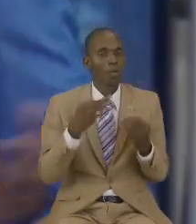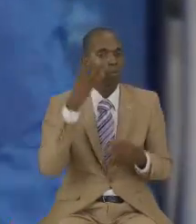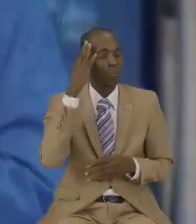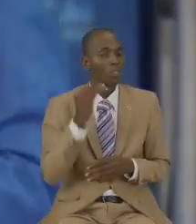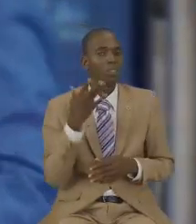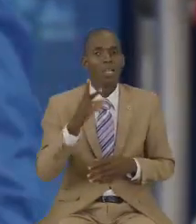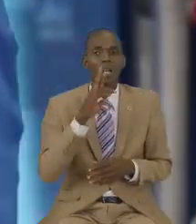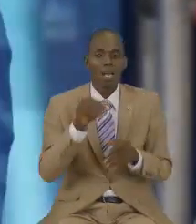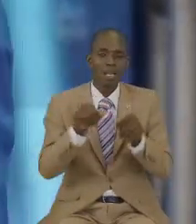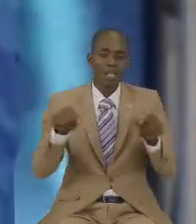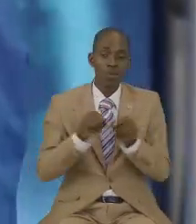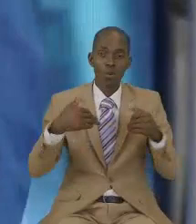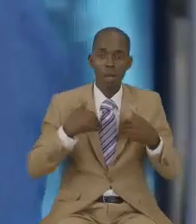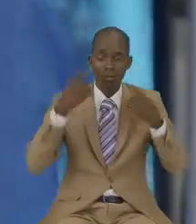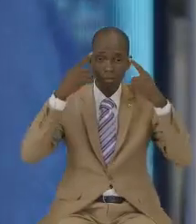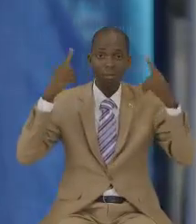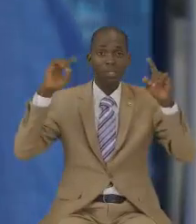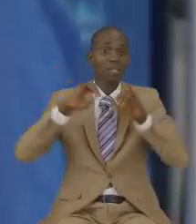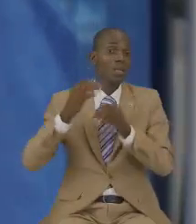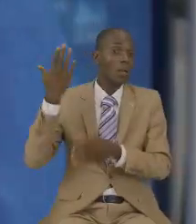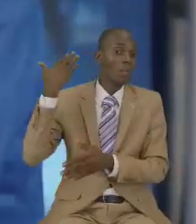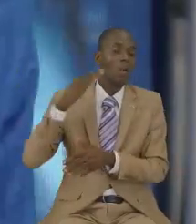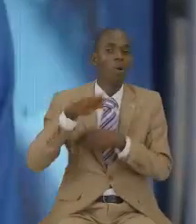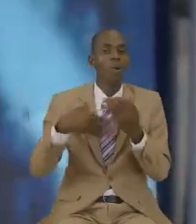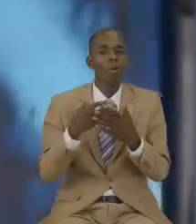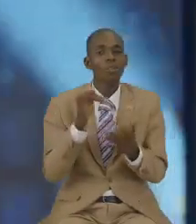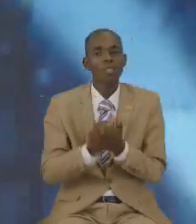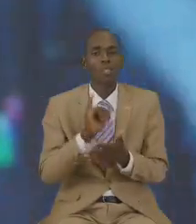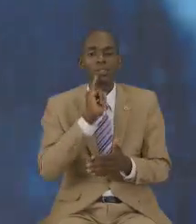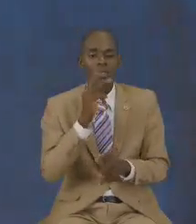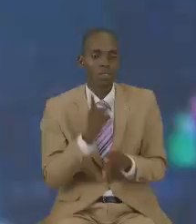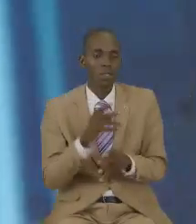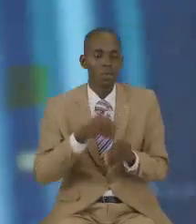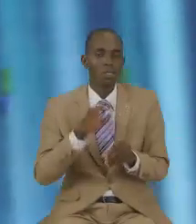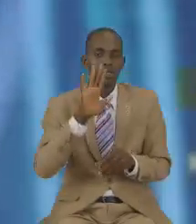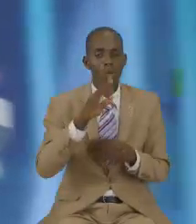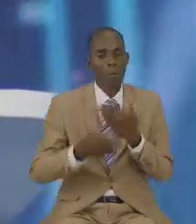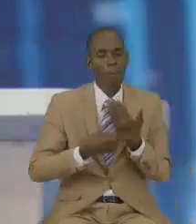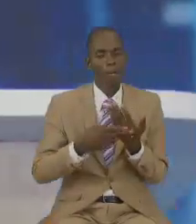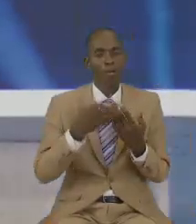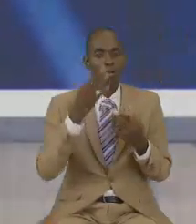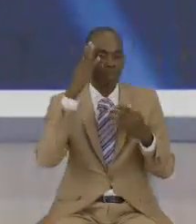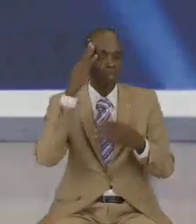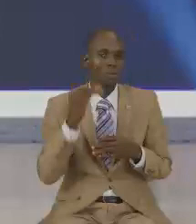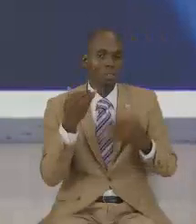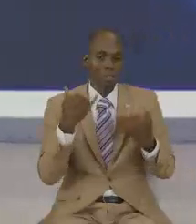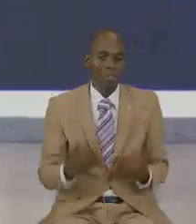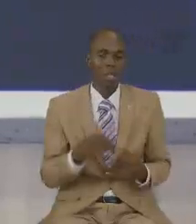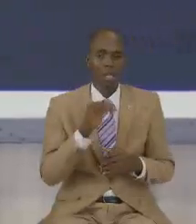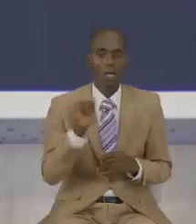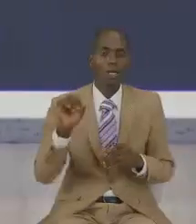succeeded in the past. All that is deposited in your bank. Now, a situation comes,